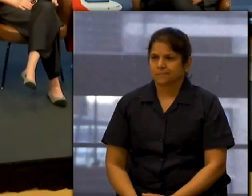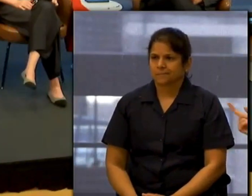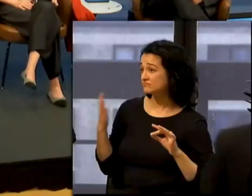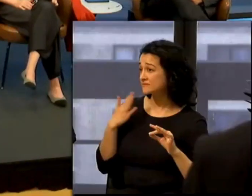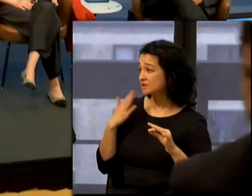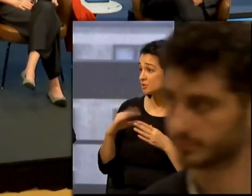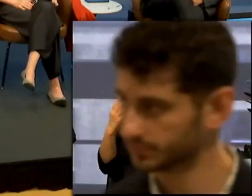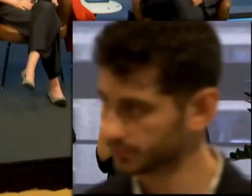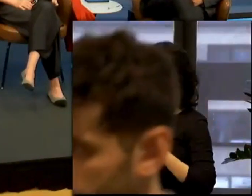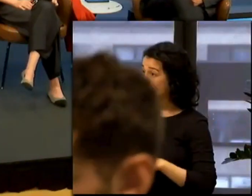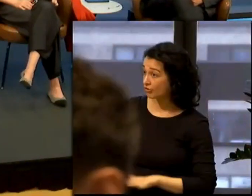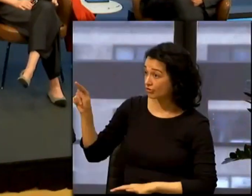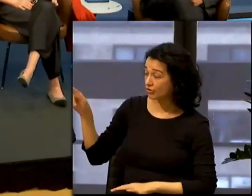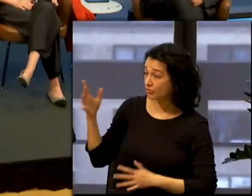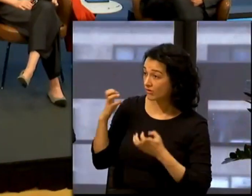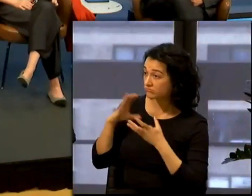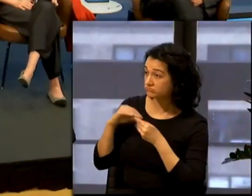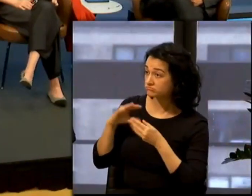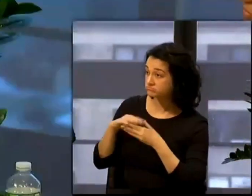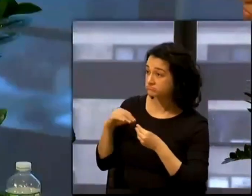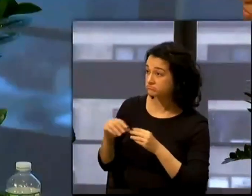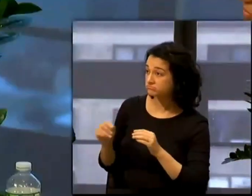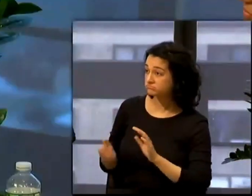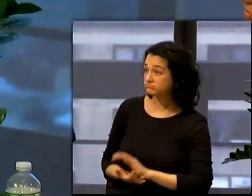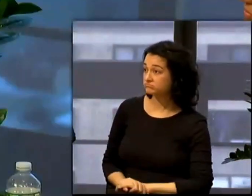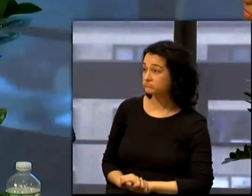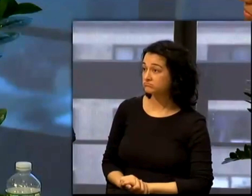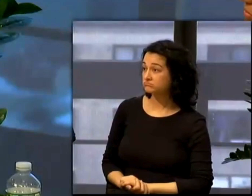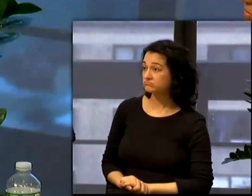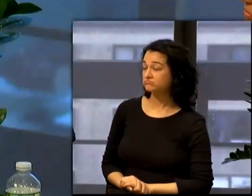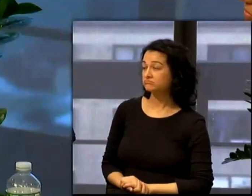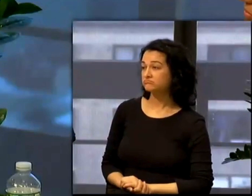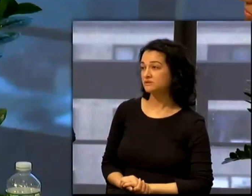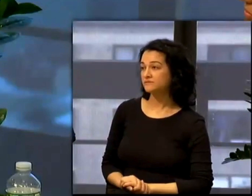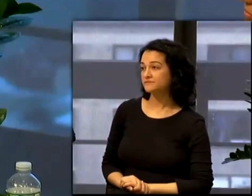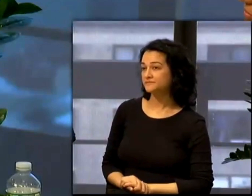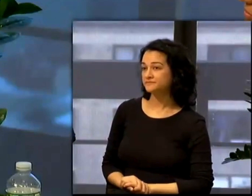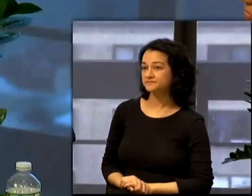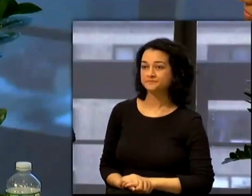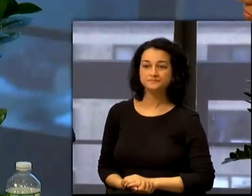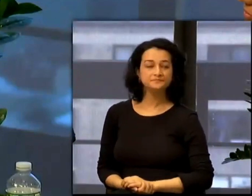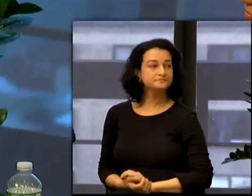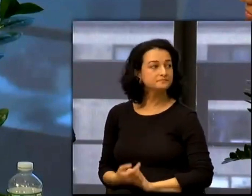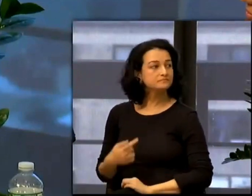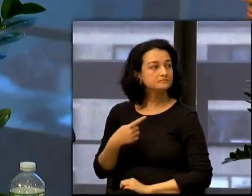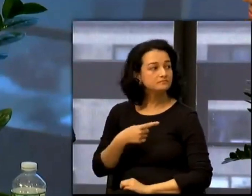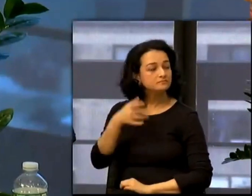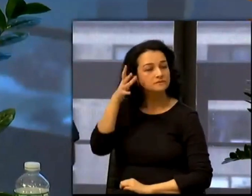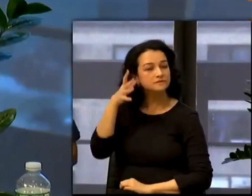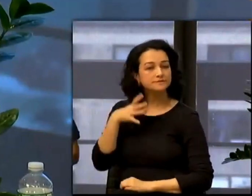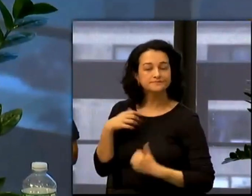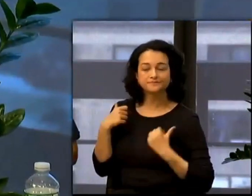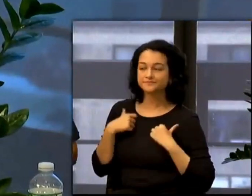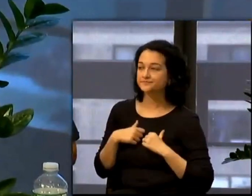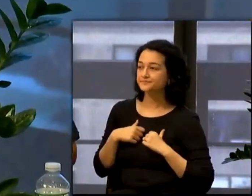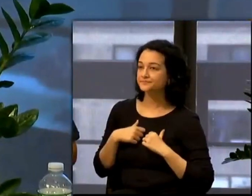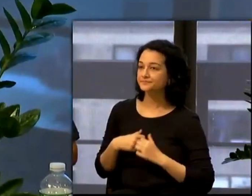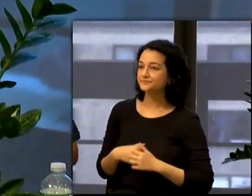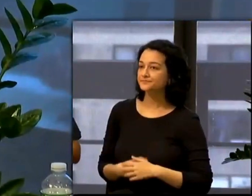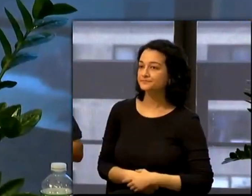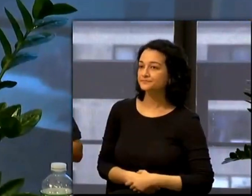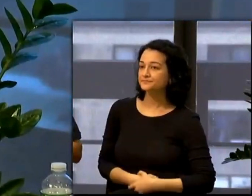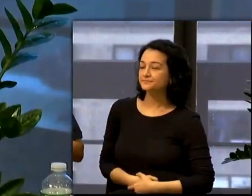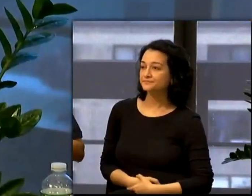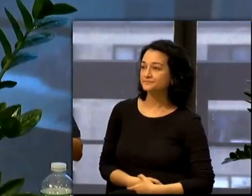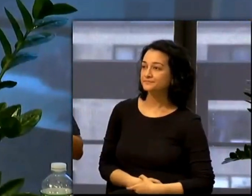is that the federal government has a handful of agencies that support